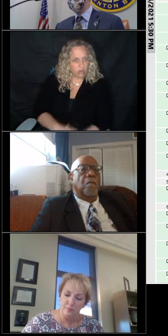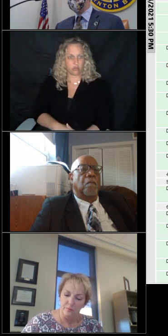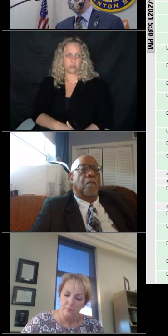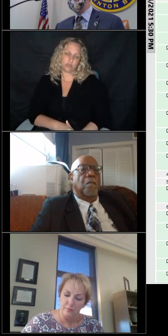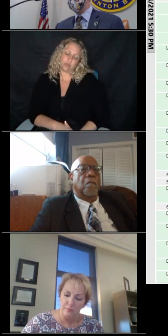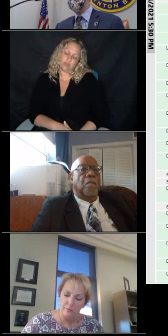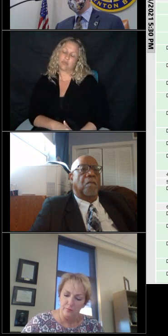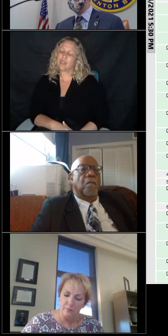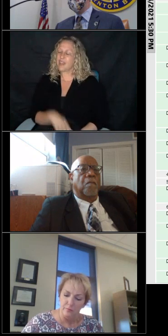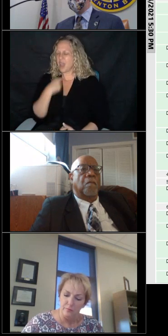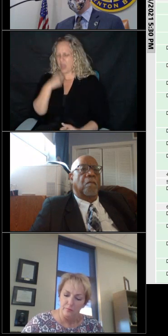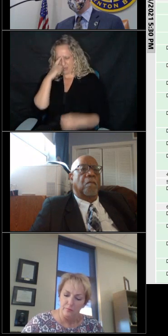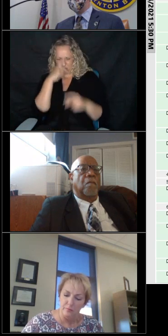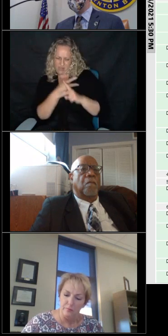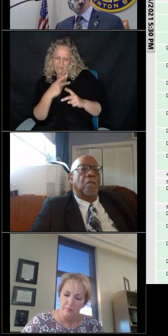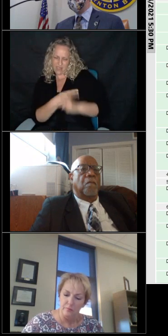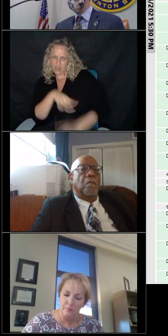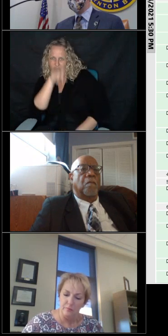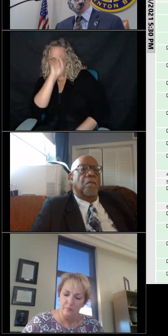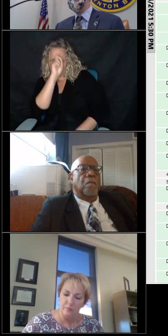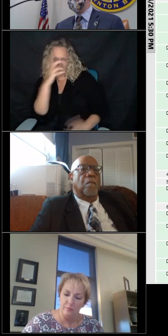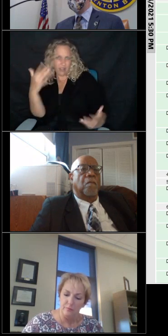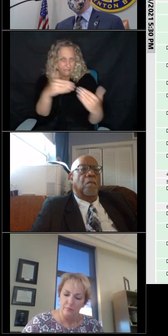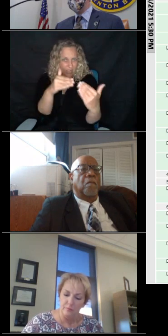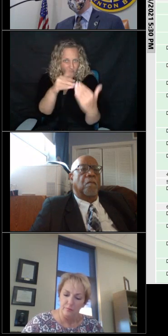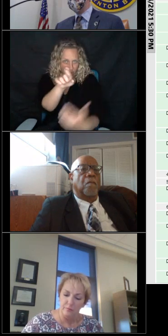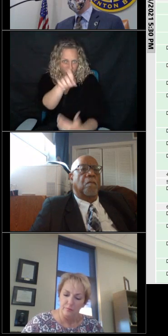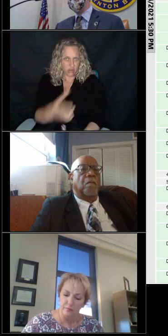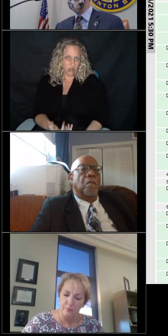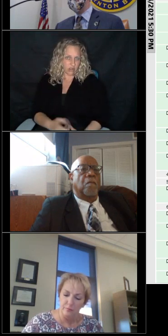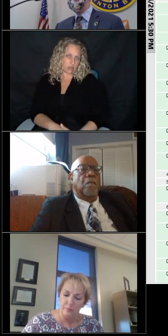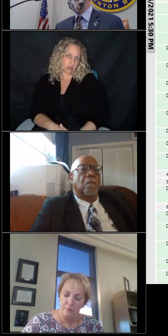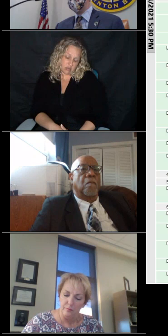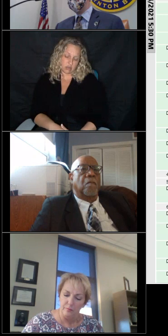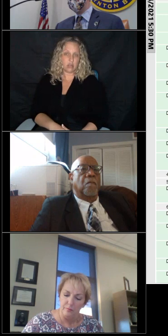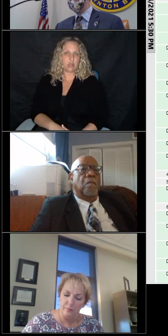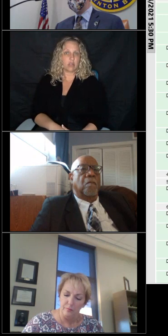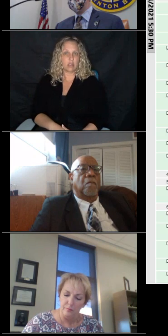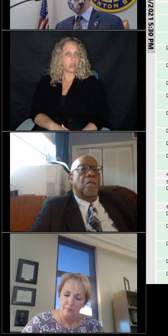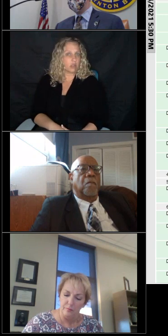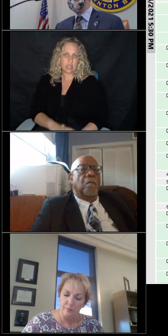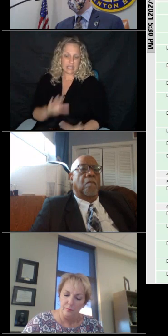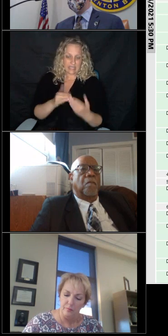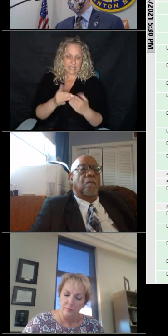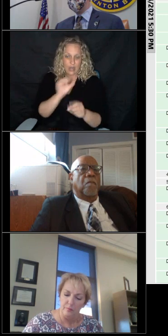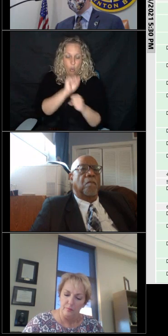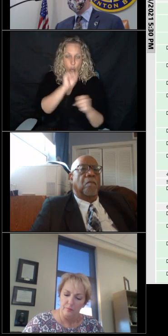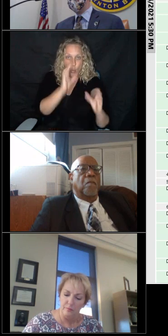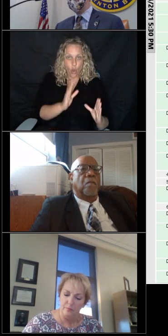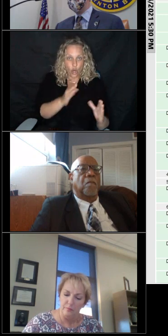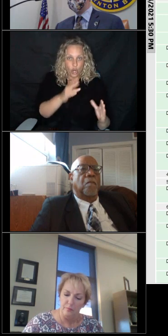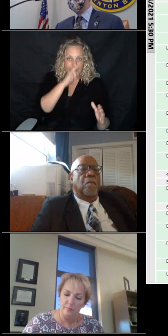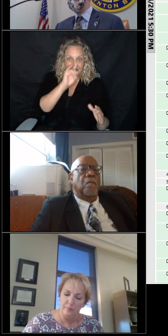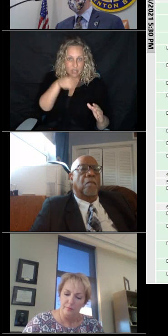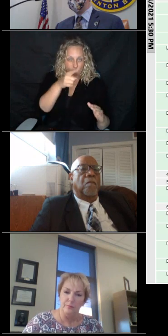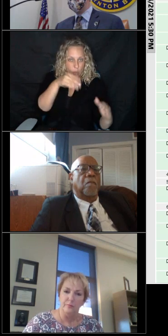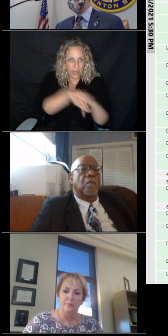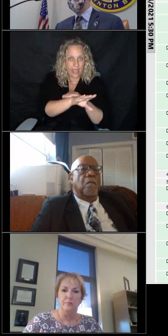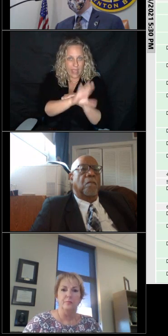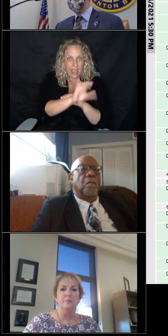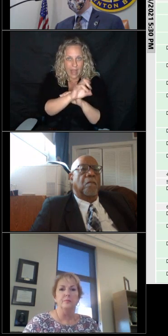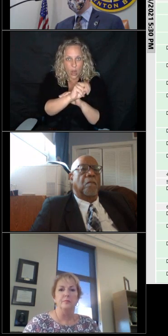I'm just trying to figure out. Is that fair? Only the city worker kids allowed to go in the Carolyn Sims Center in